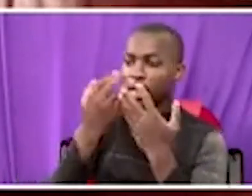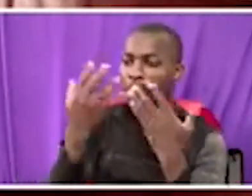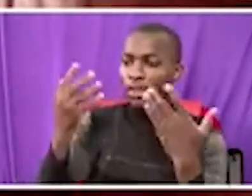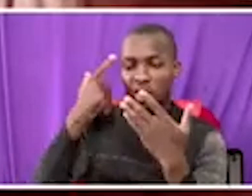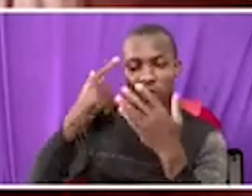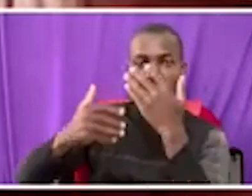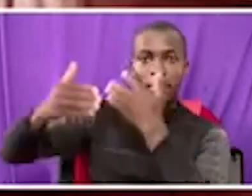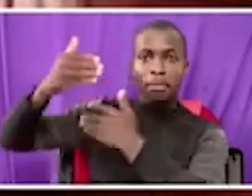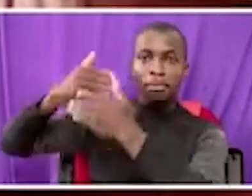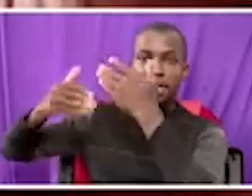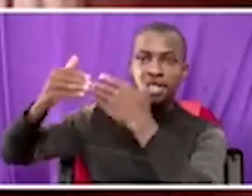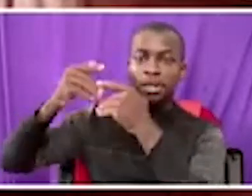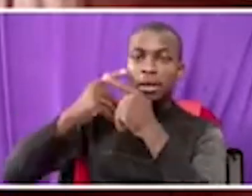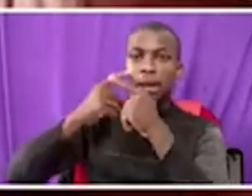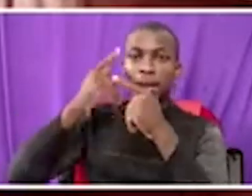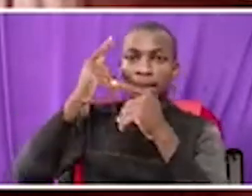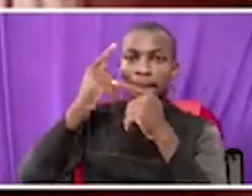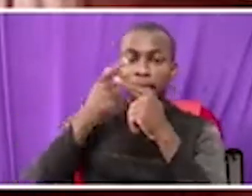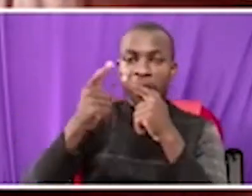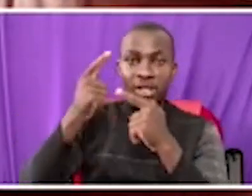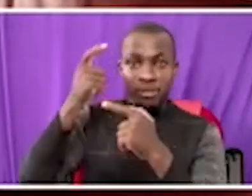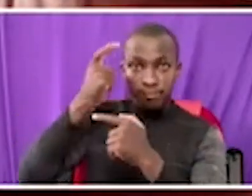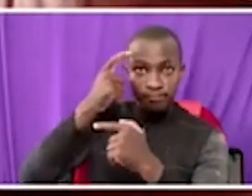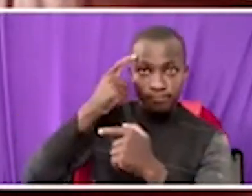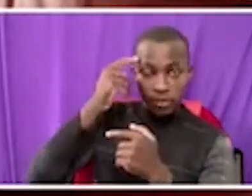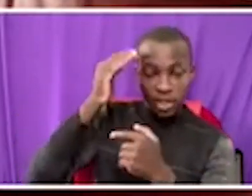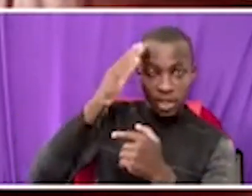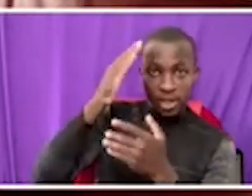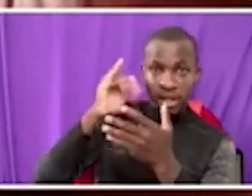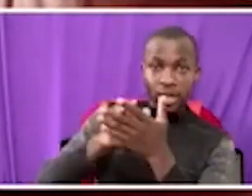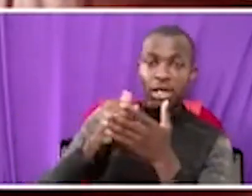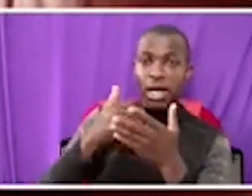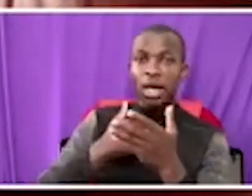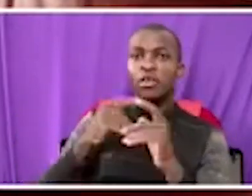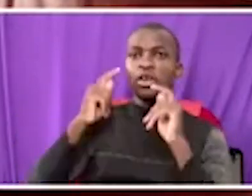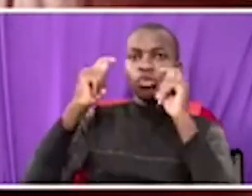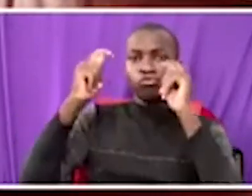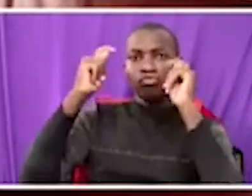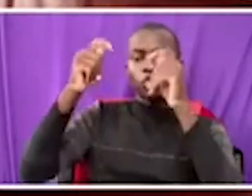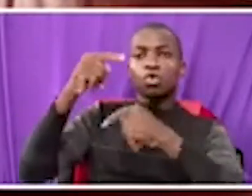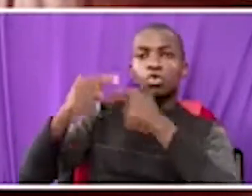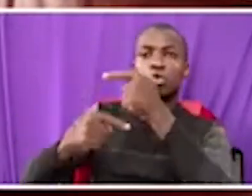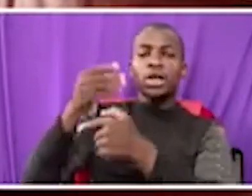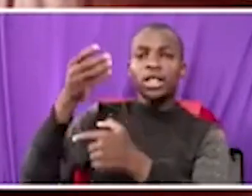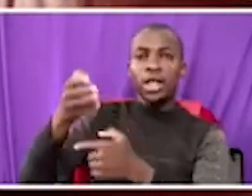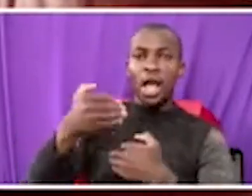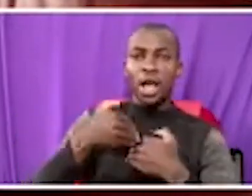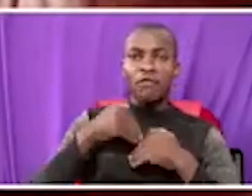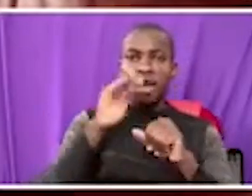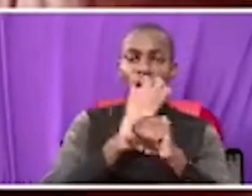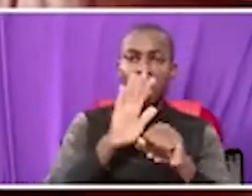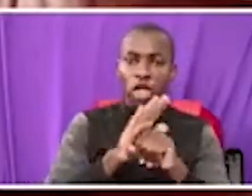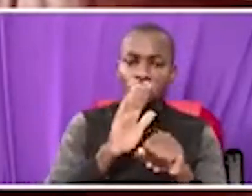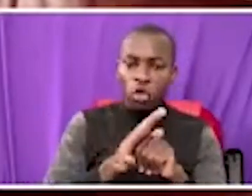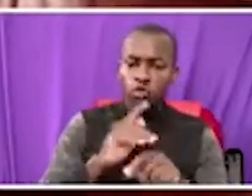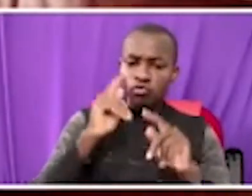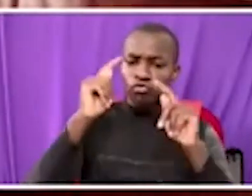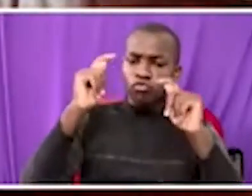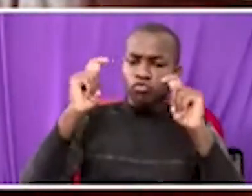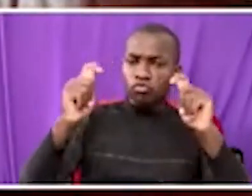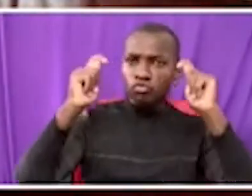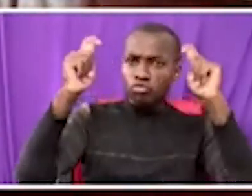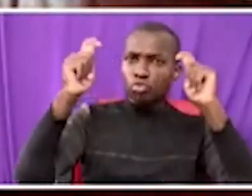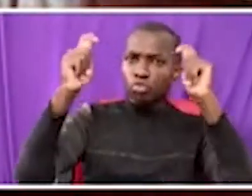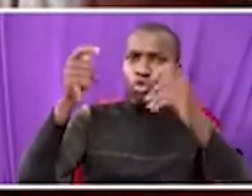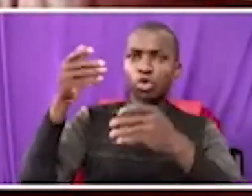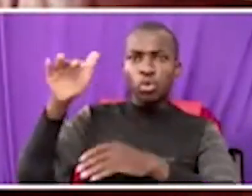past. Bear in mind that there was a lot of street demonstrations those days. There was a lot of demonstrations and fightings. In fact, the